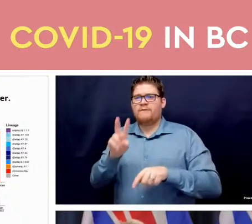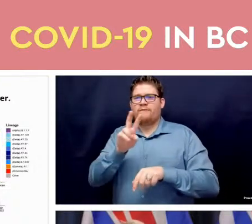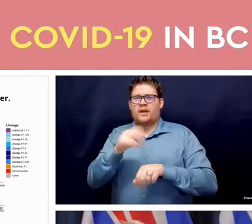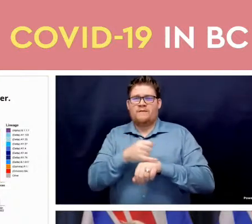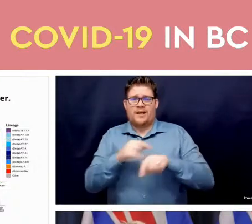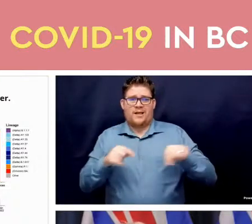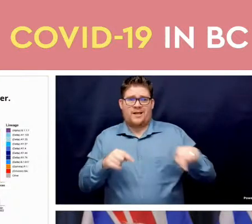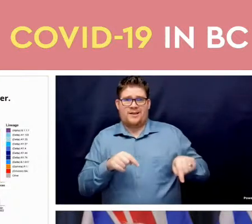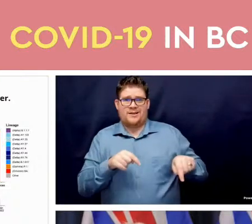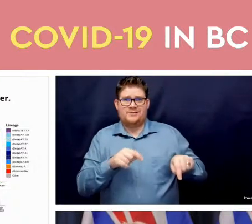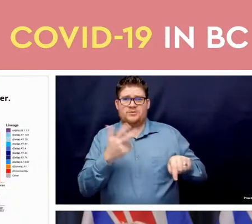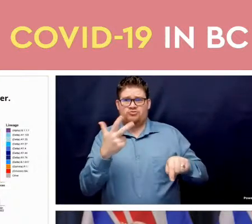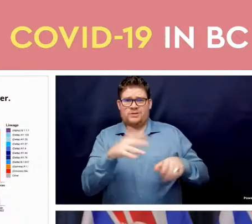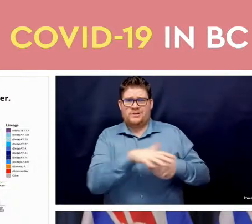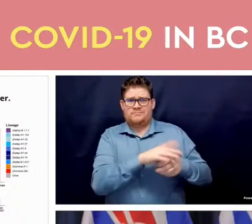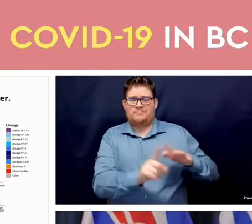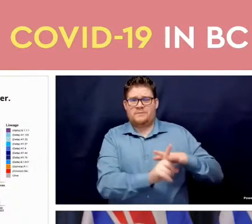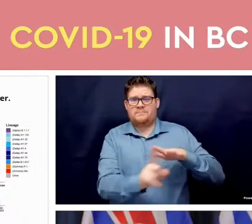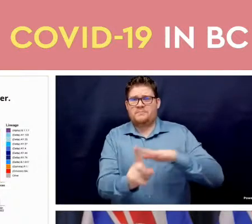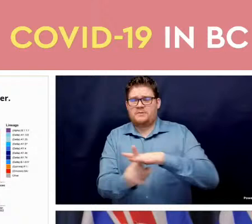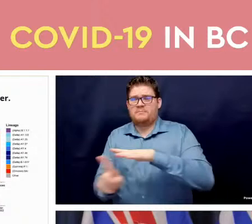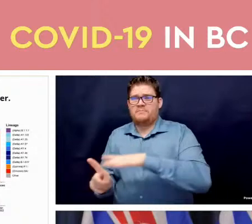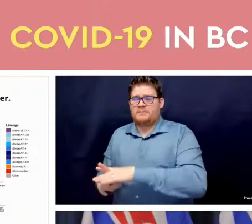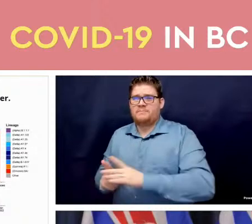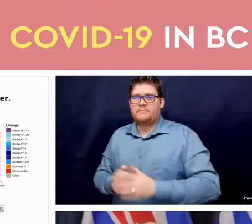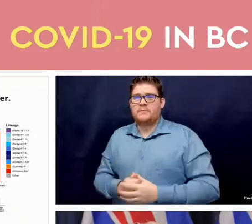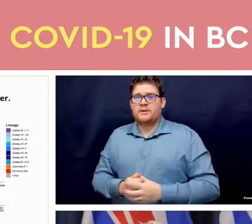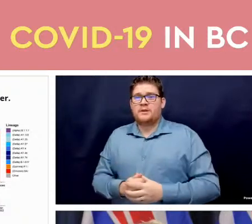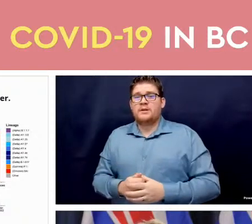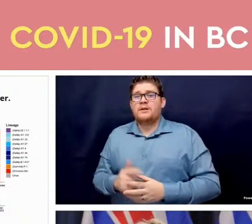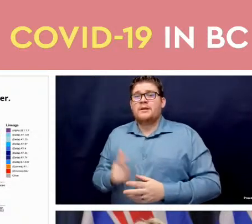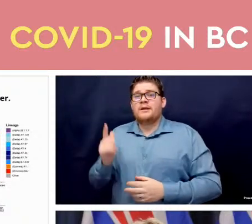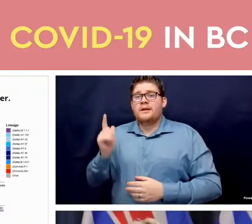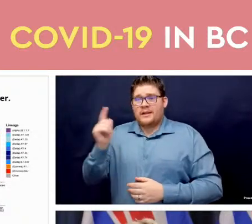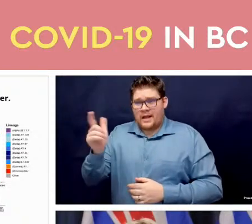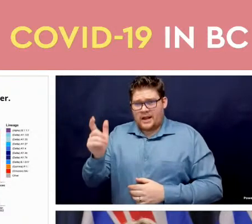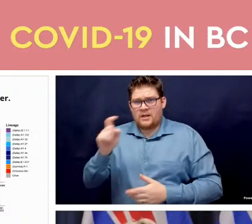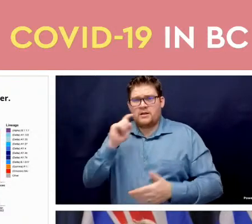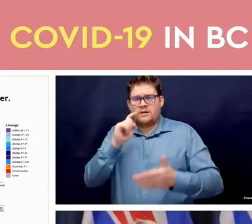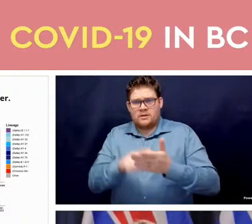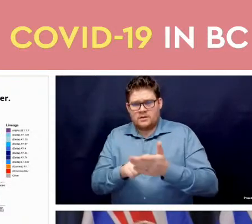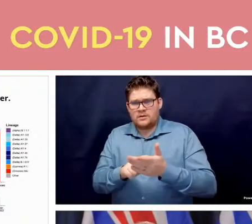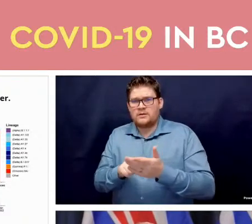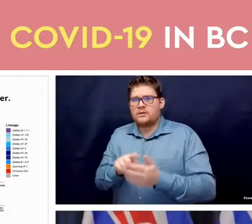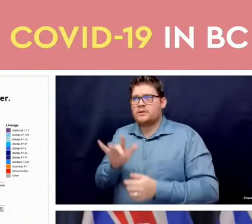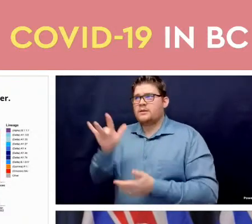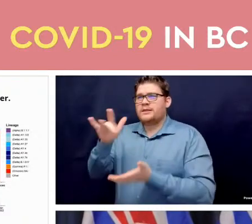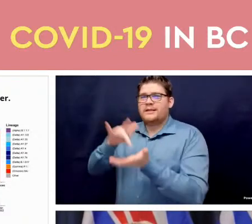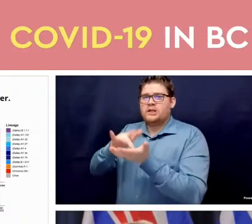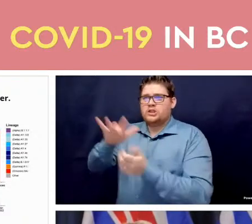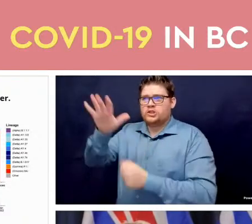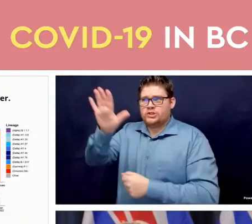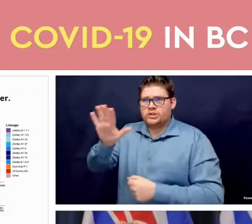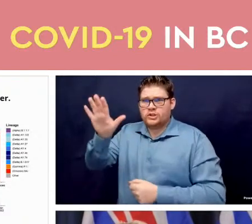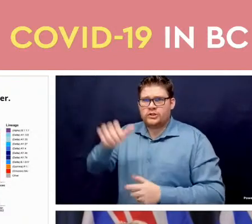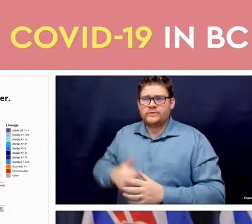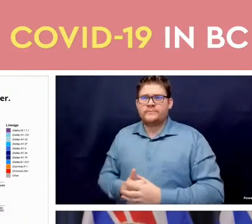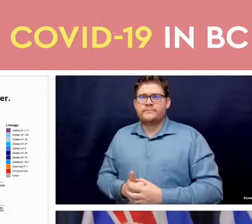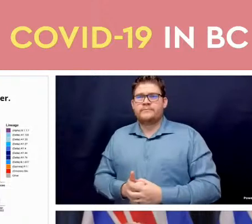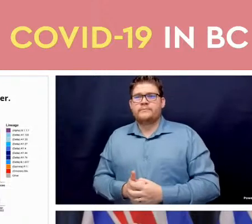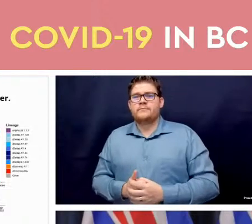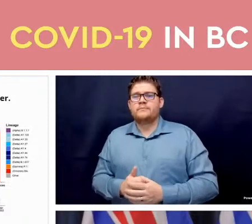Interior Health, but now has mostly replaced Delta there, and a little bit later in Northern Health, although it is